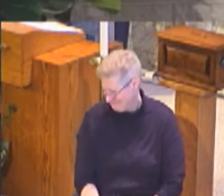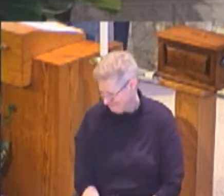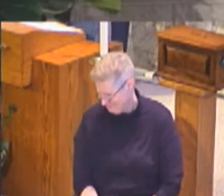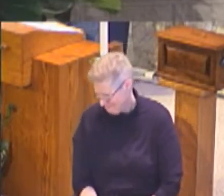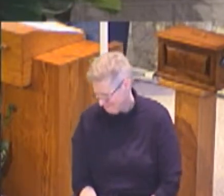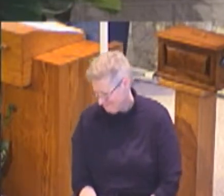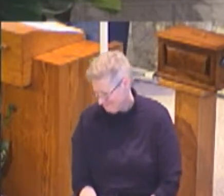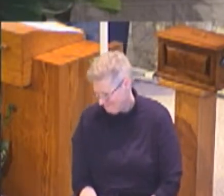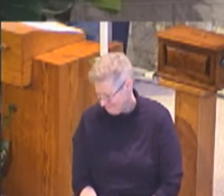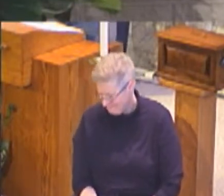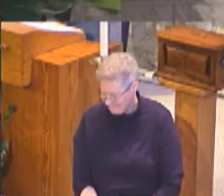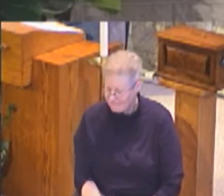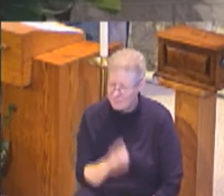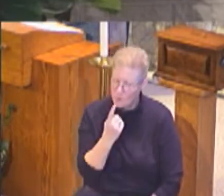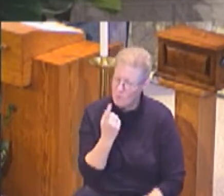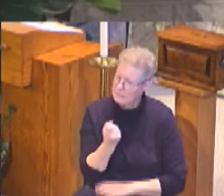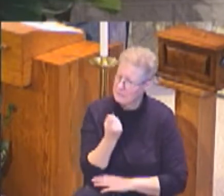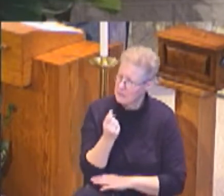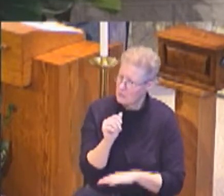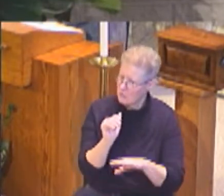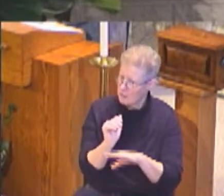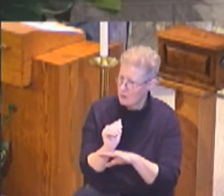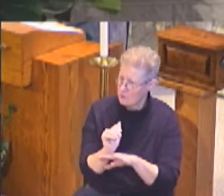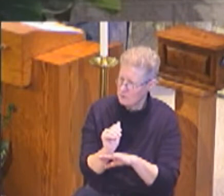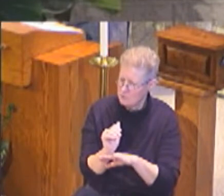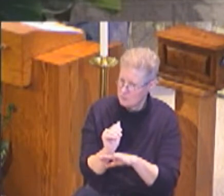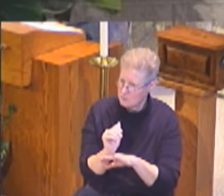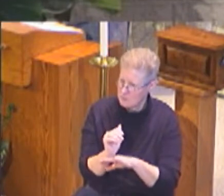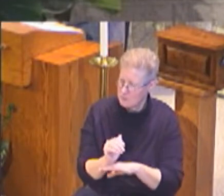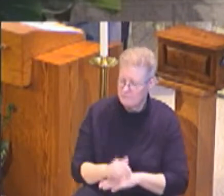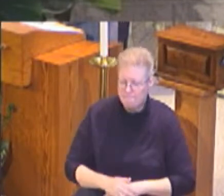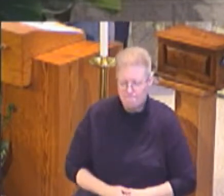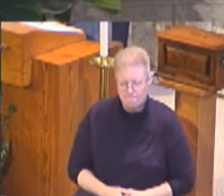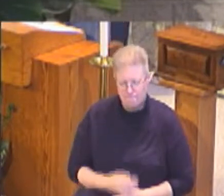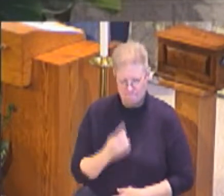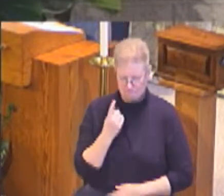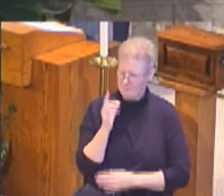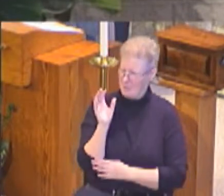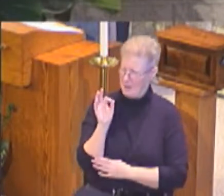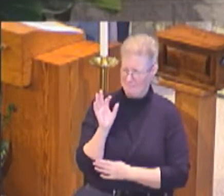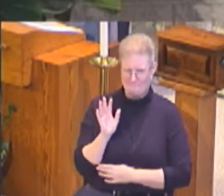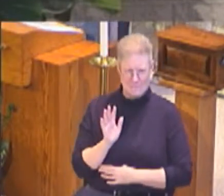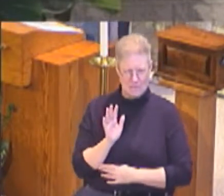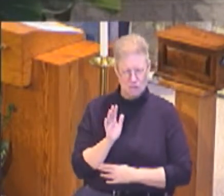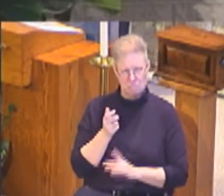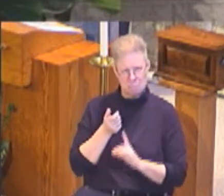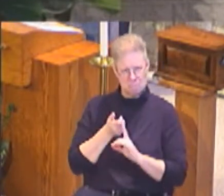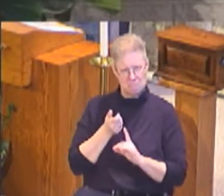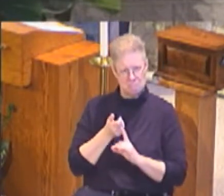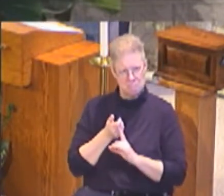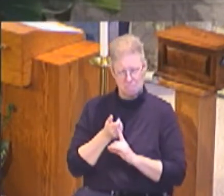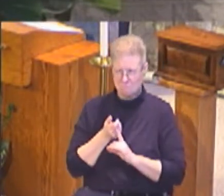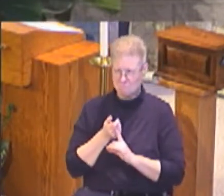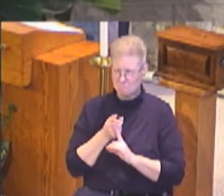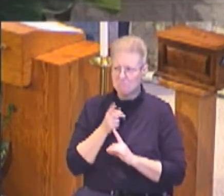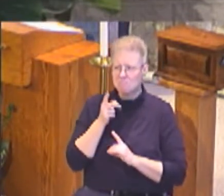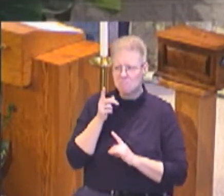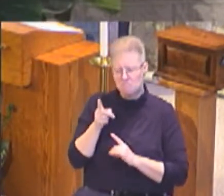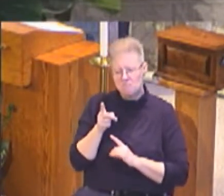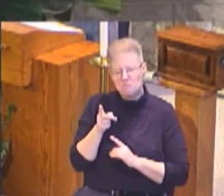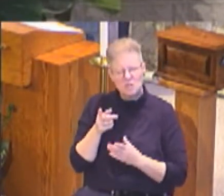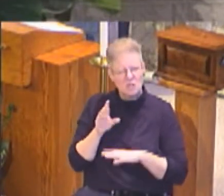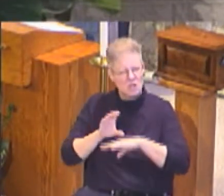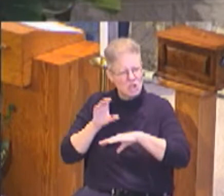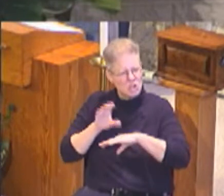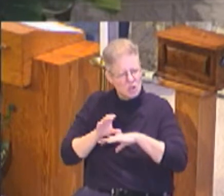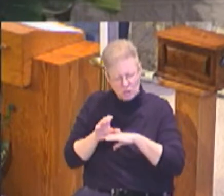One Saturday evening, a certain minister was in his study at the church, at